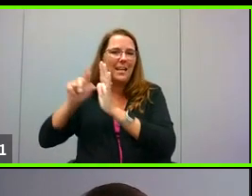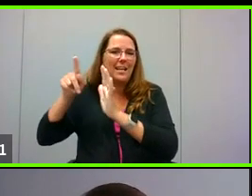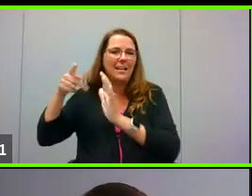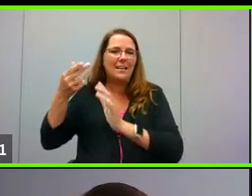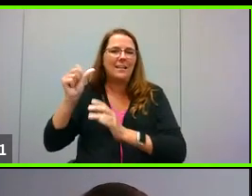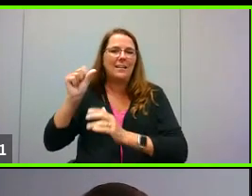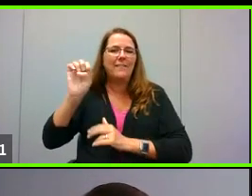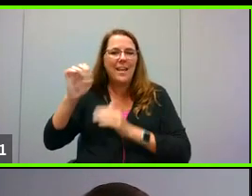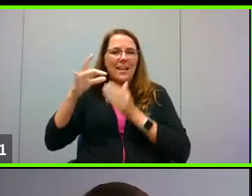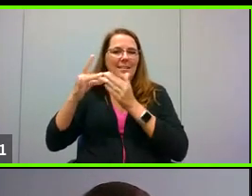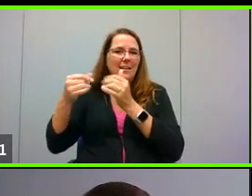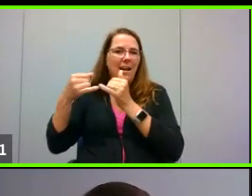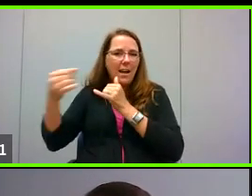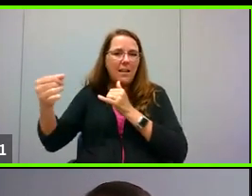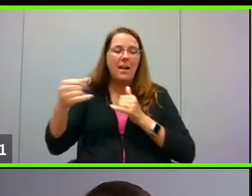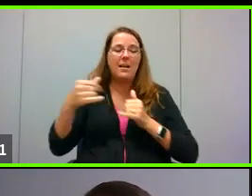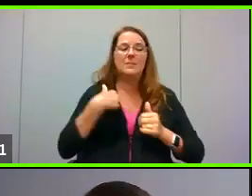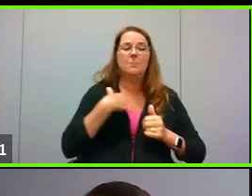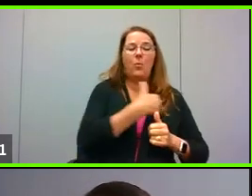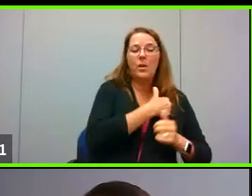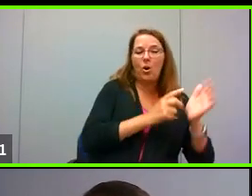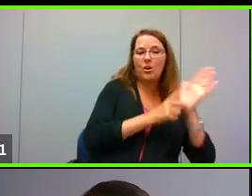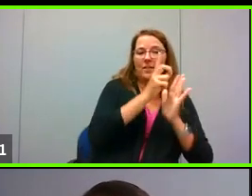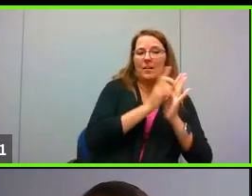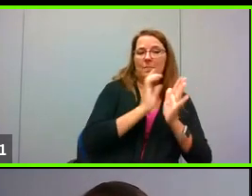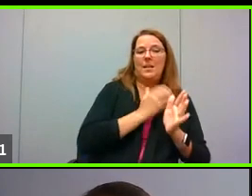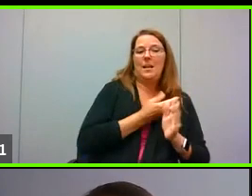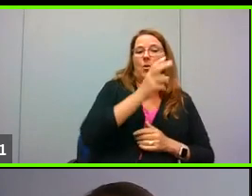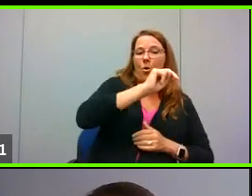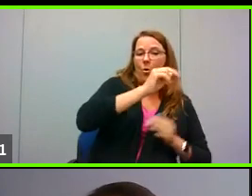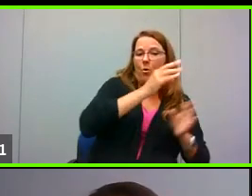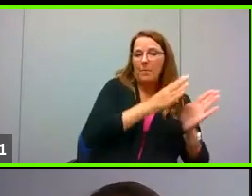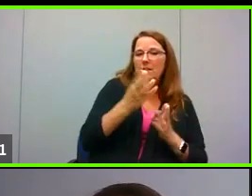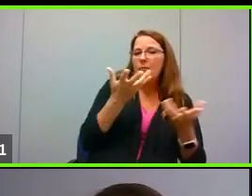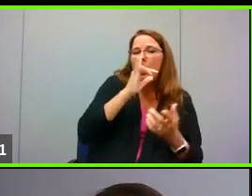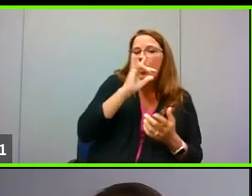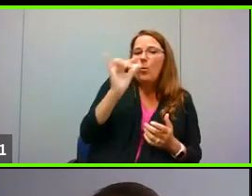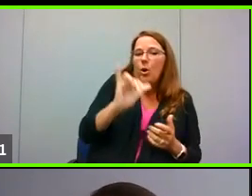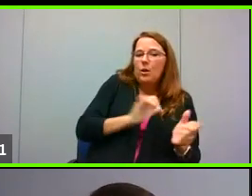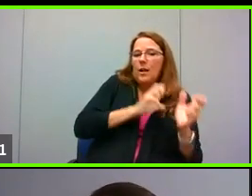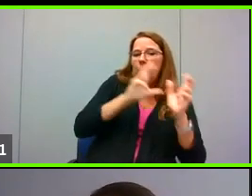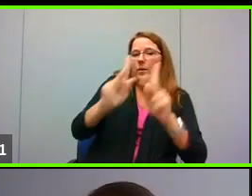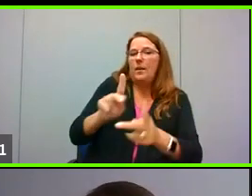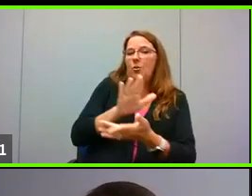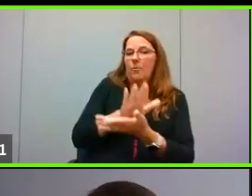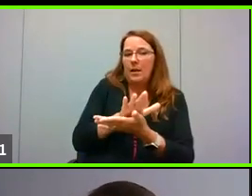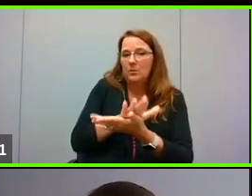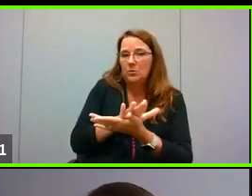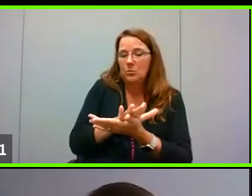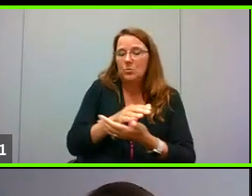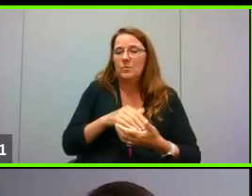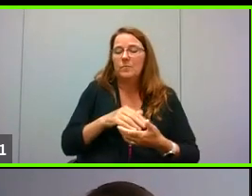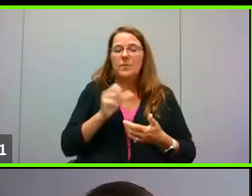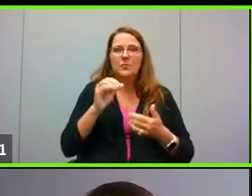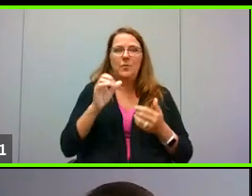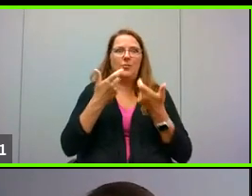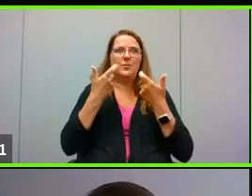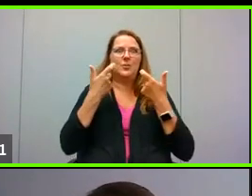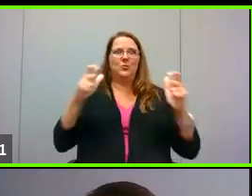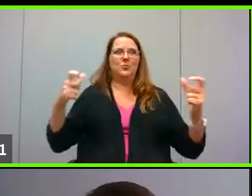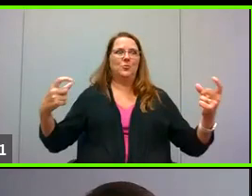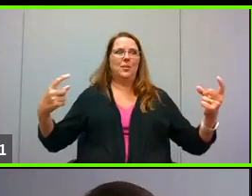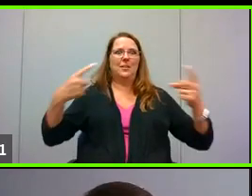essentially are developing their own plans for what it's going to look like to return to school. And so there's these huge discrepancies between what